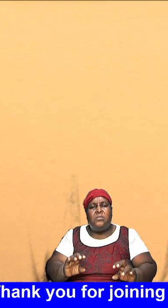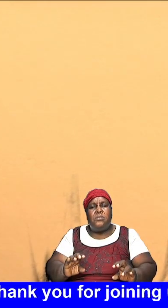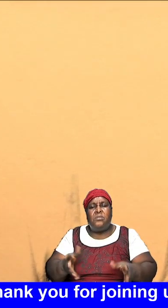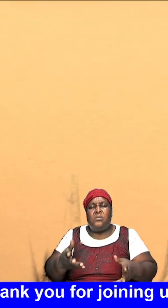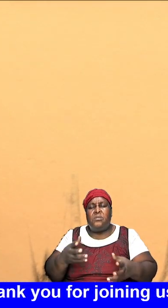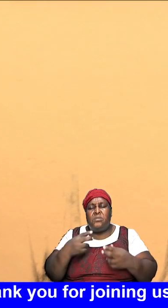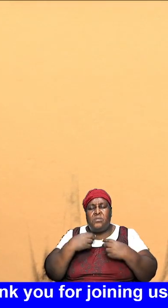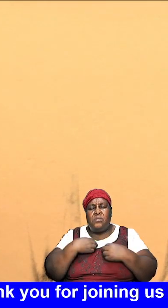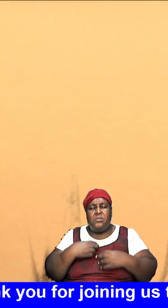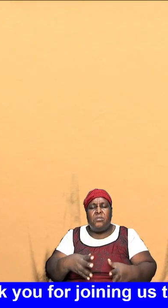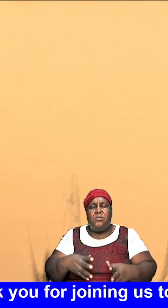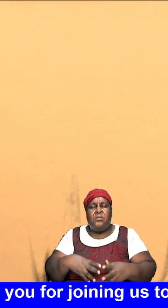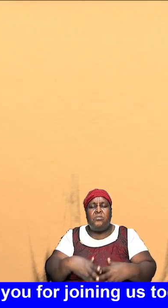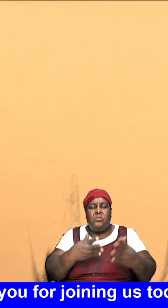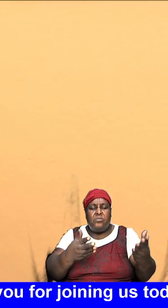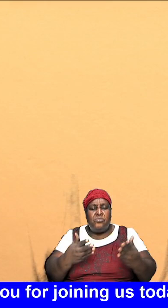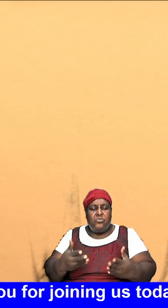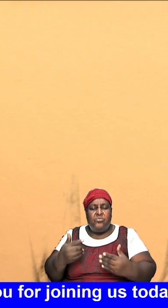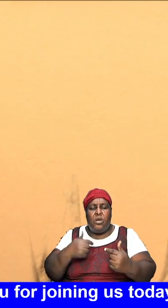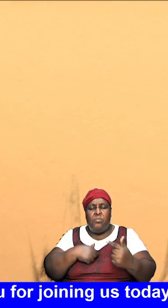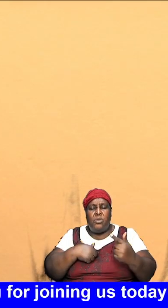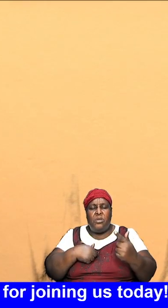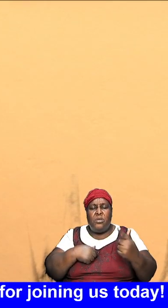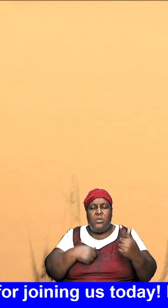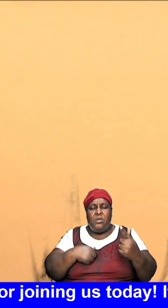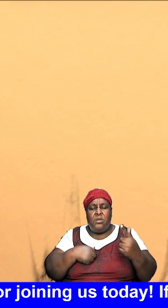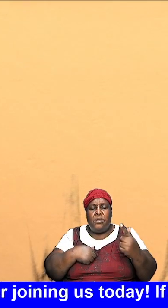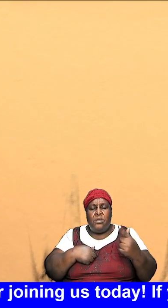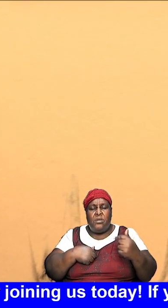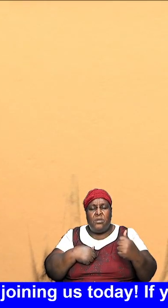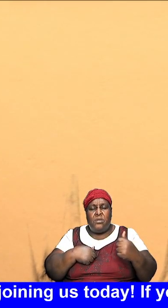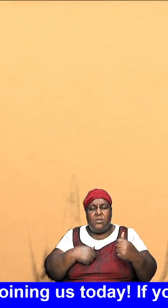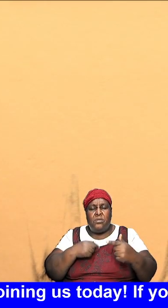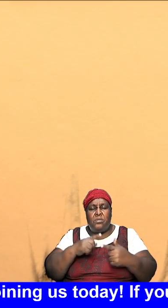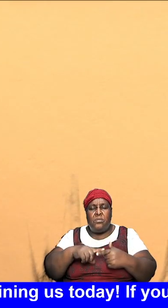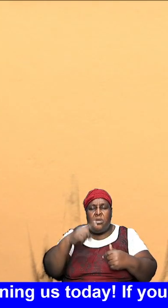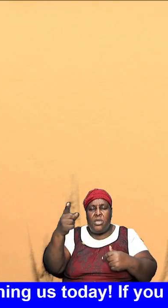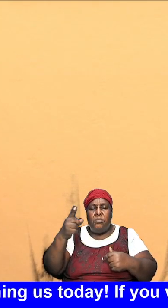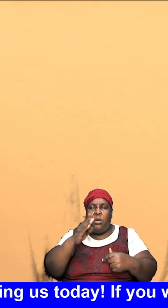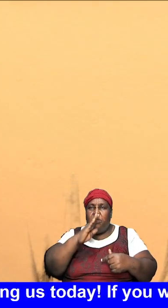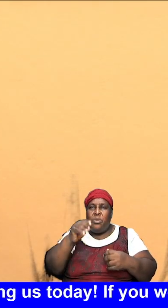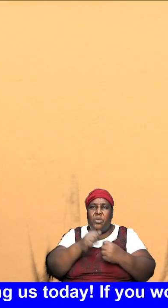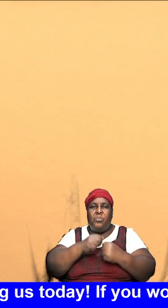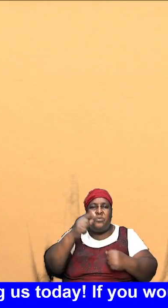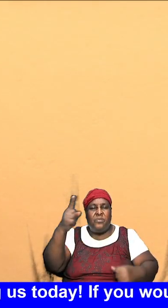to pull me to him. Ultimate desire is to be with him.